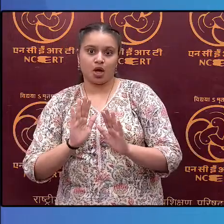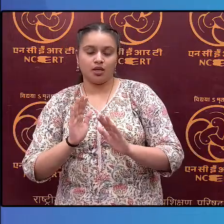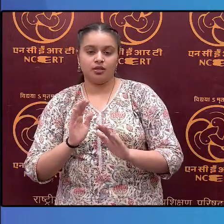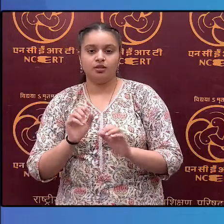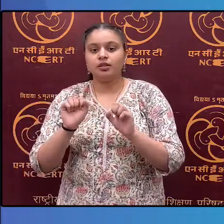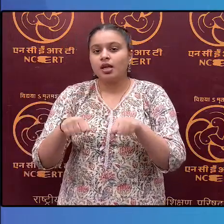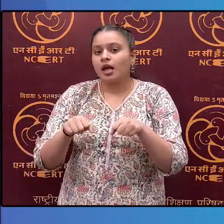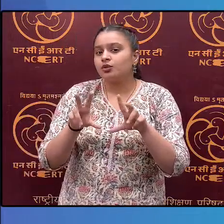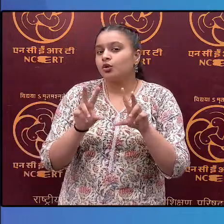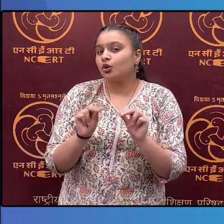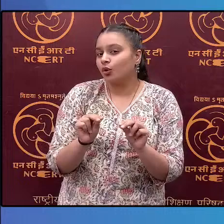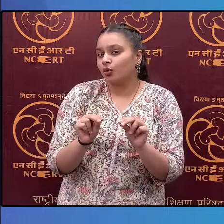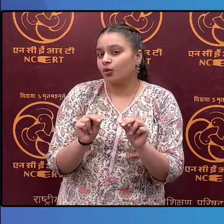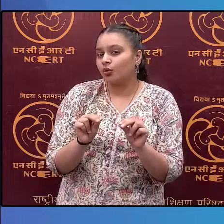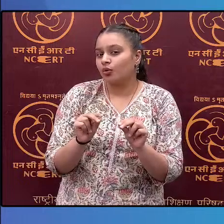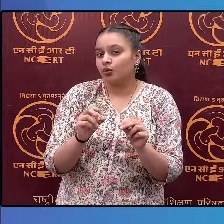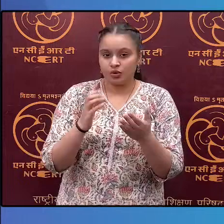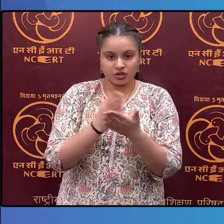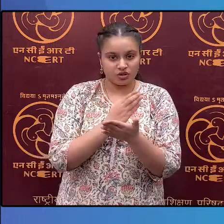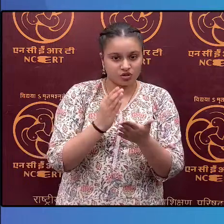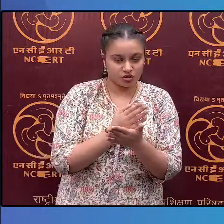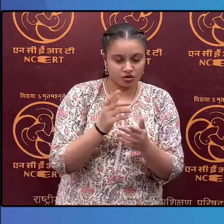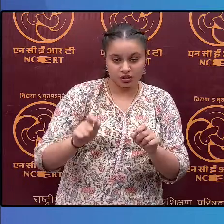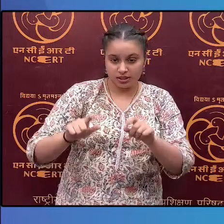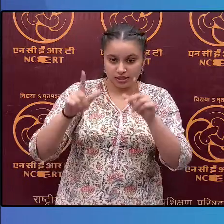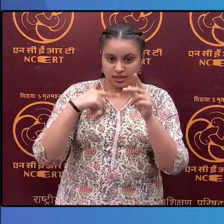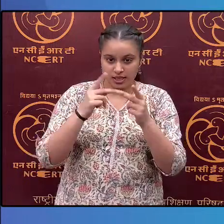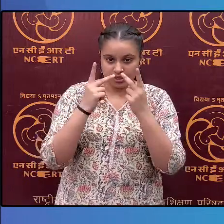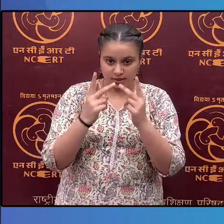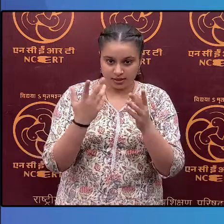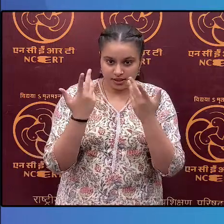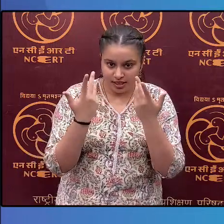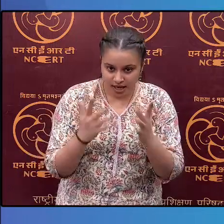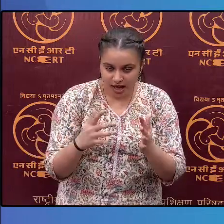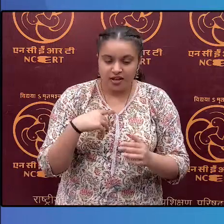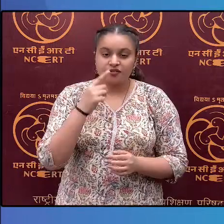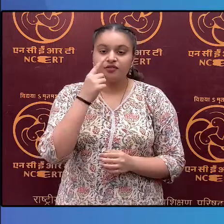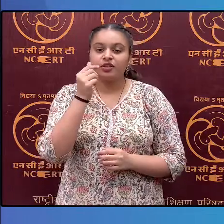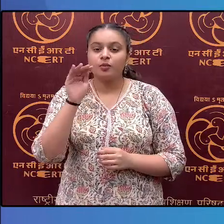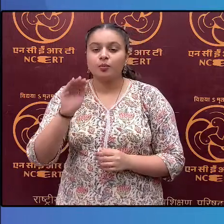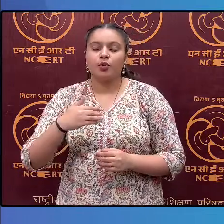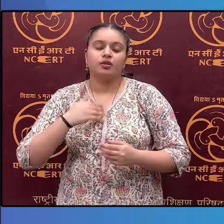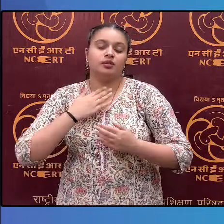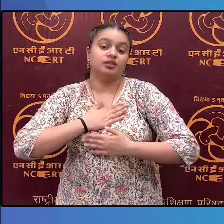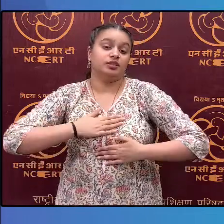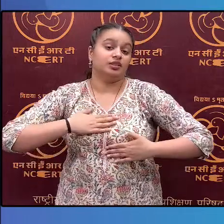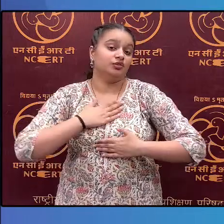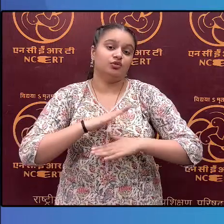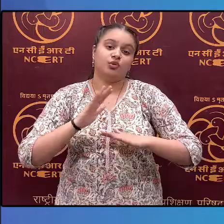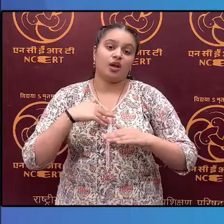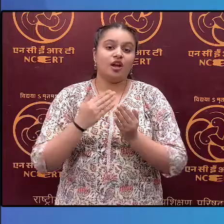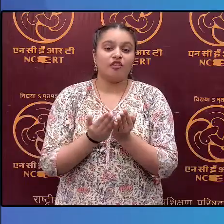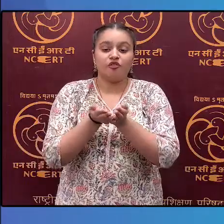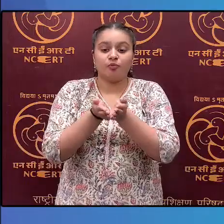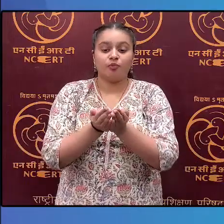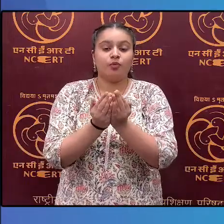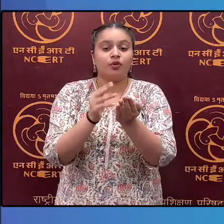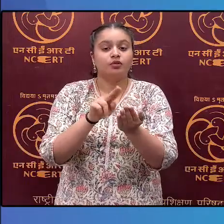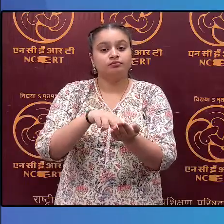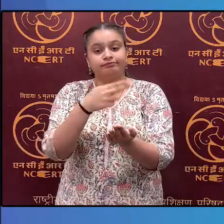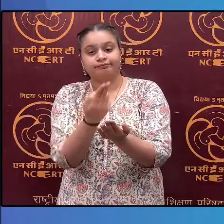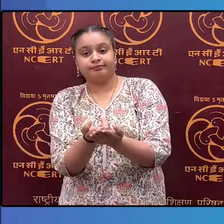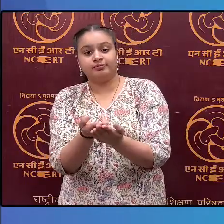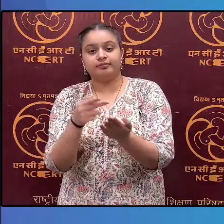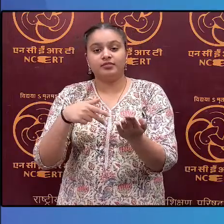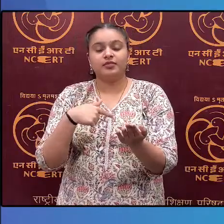absolutely. As we have seen in the first slides also, that boy was having so much fun while overturning Meena's boat, and he was